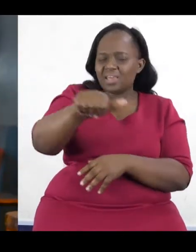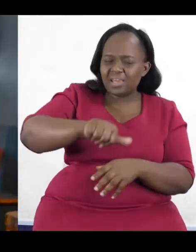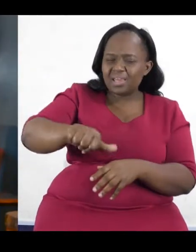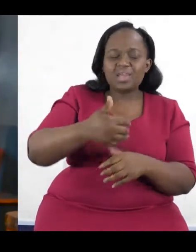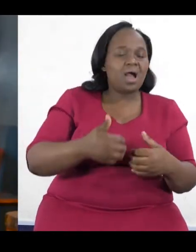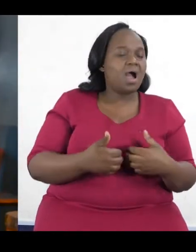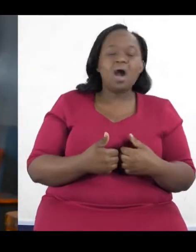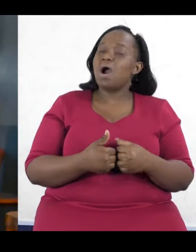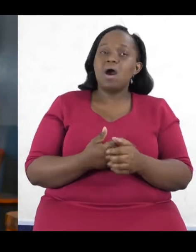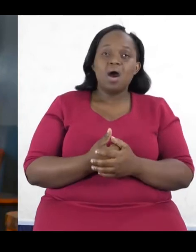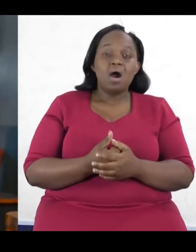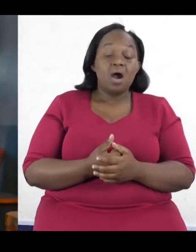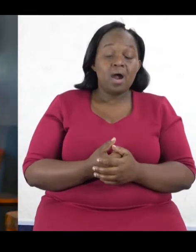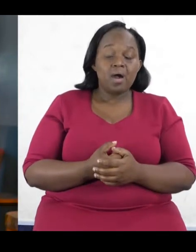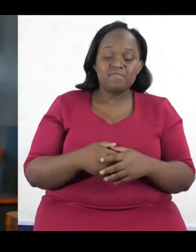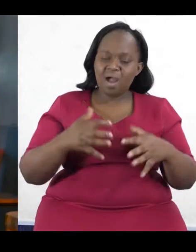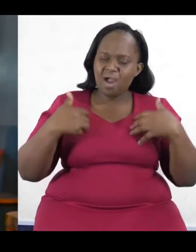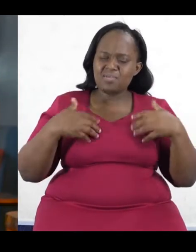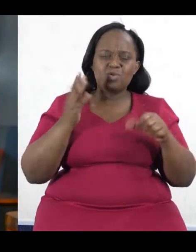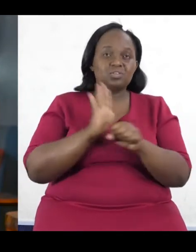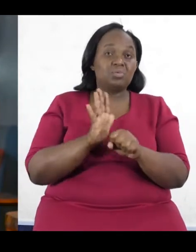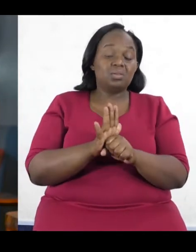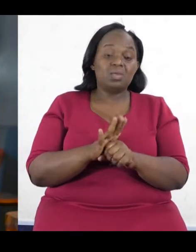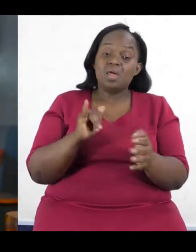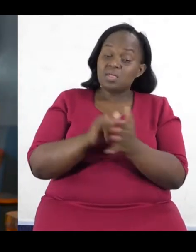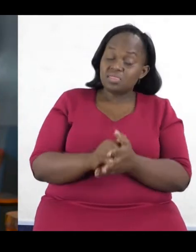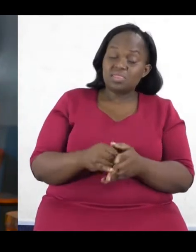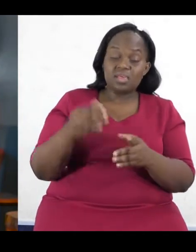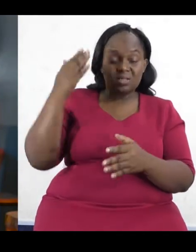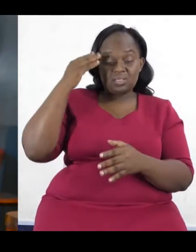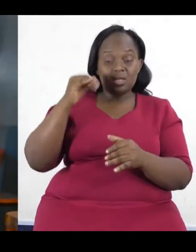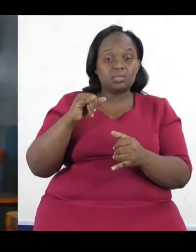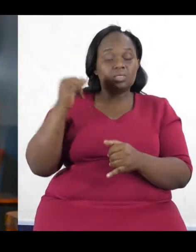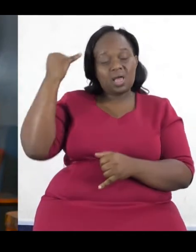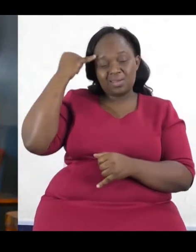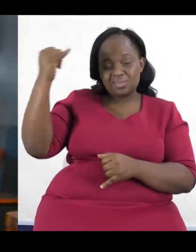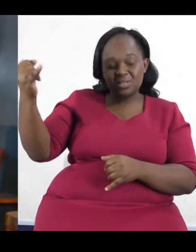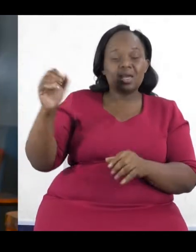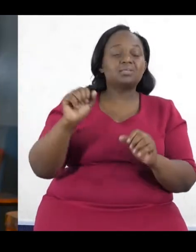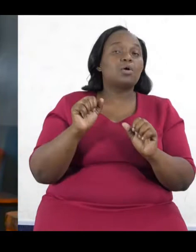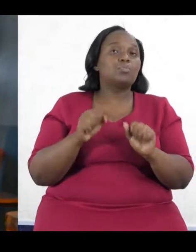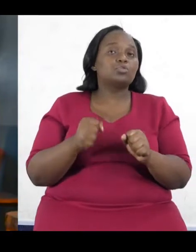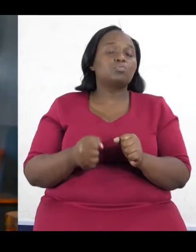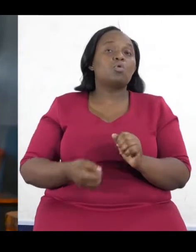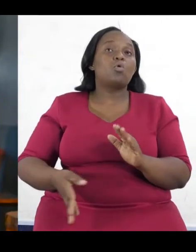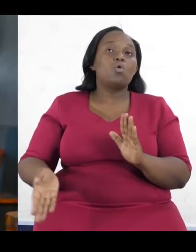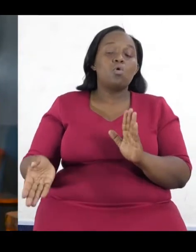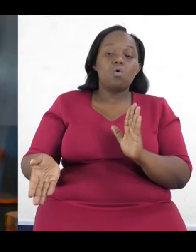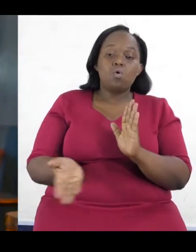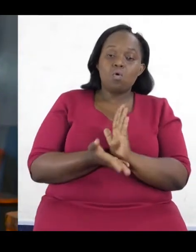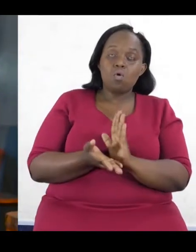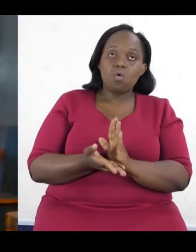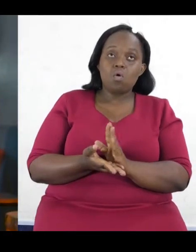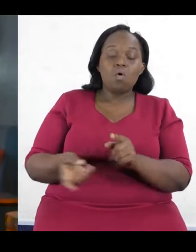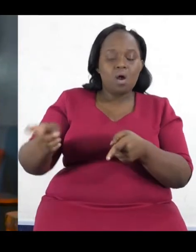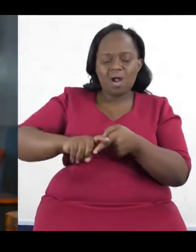communities. So such kind of large-scale investments that have long-lasting impact to the people would actually increase our ability